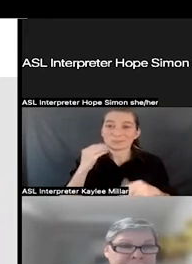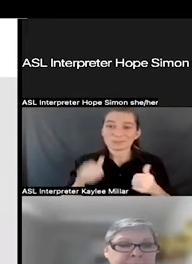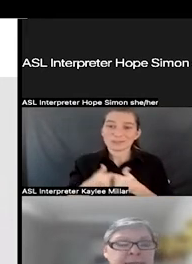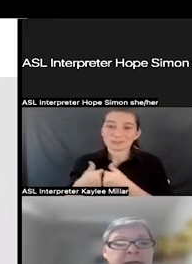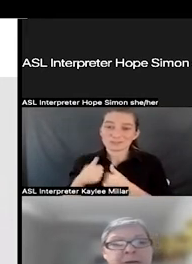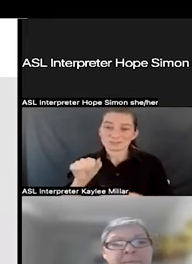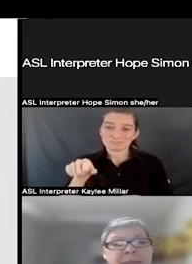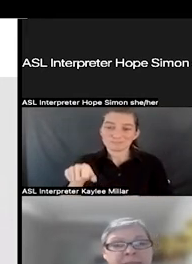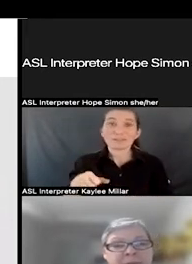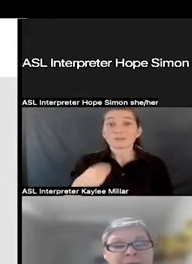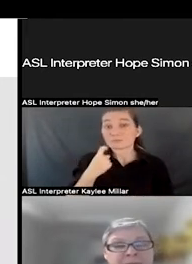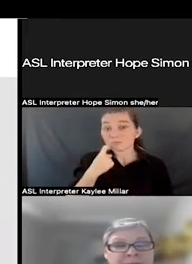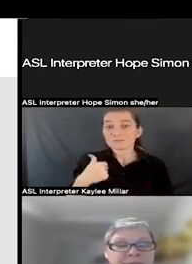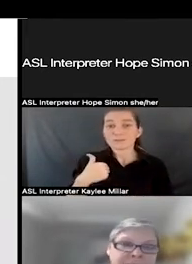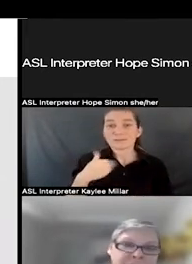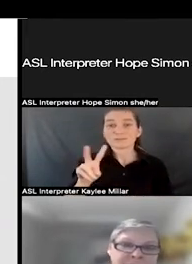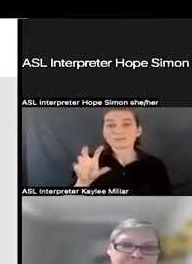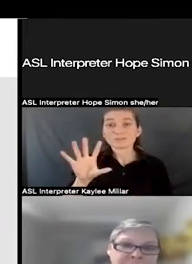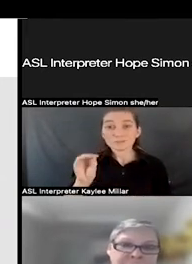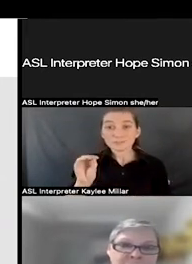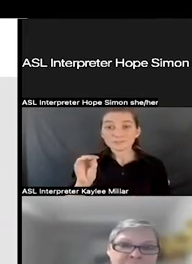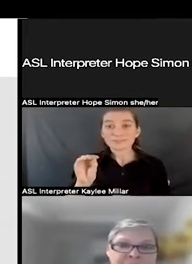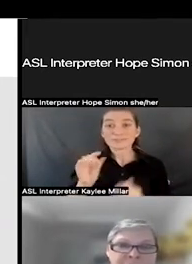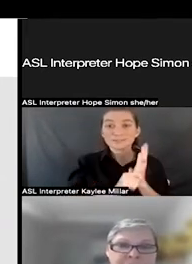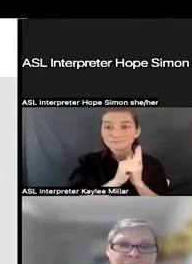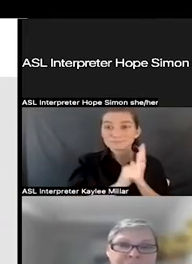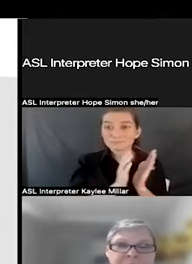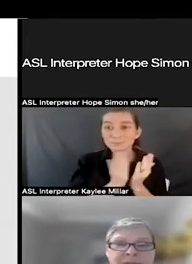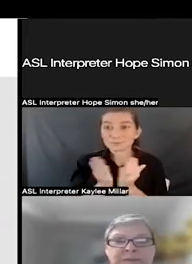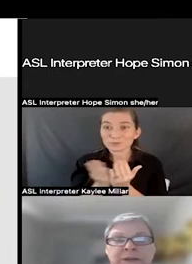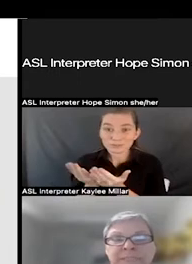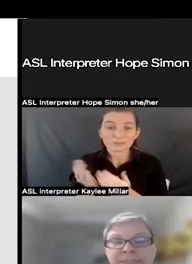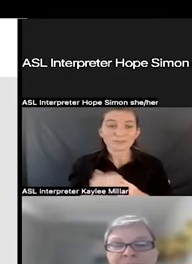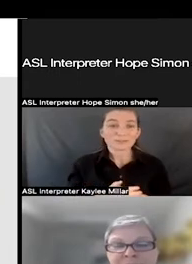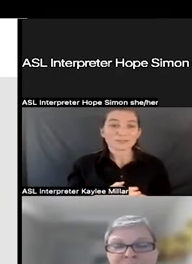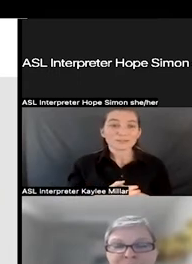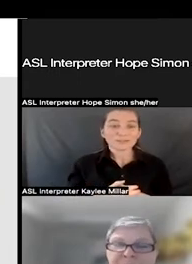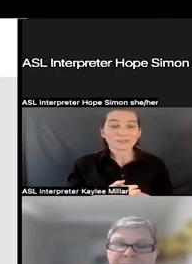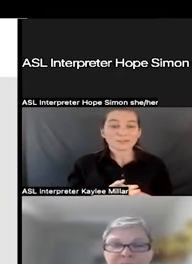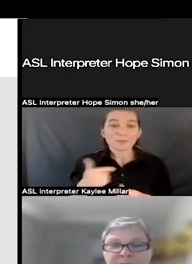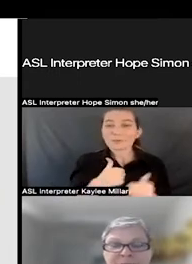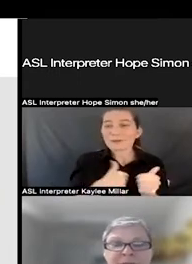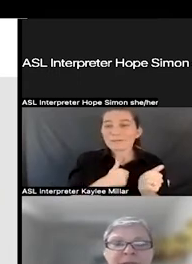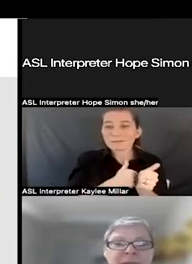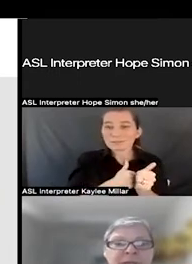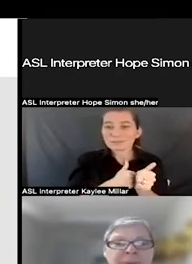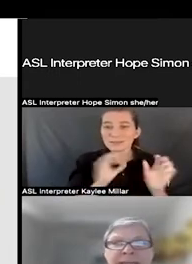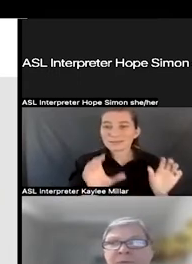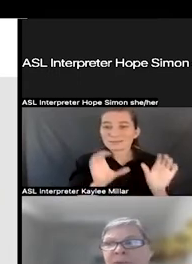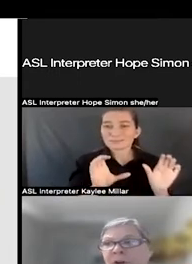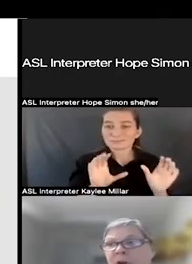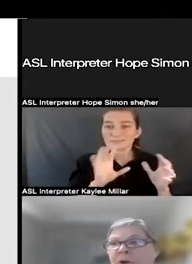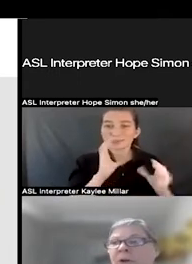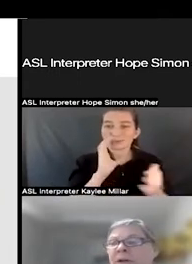booklets. And we have, as you can see from our scheduling, our flyer, we've kind of updated the image a little bit to try to